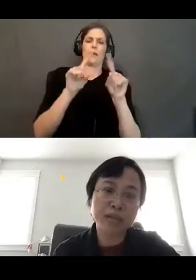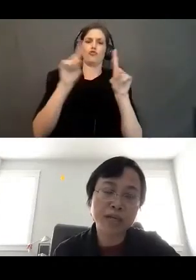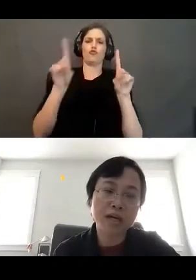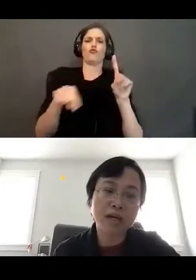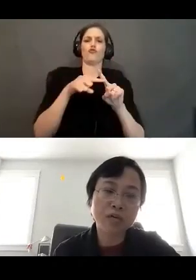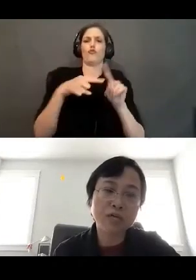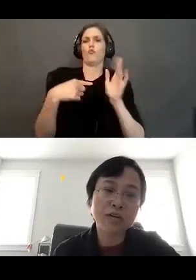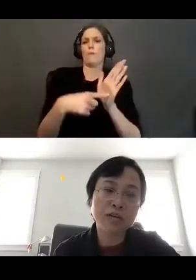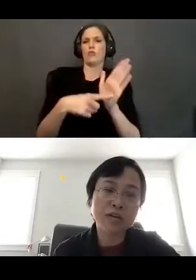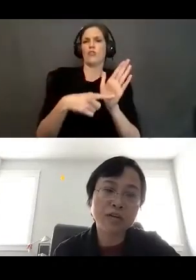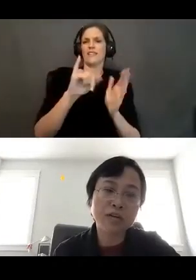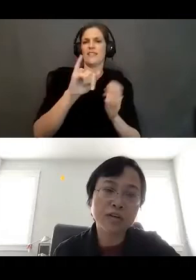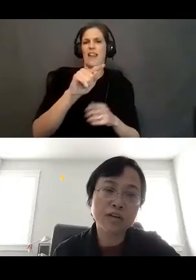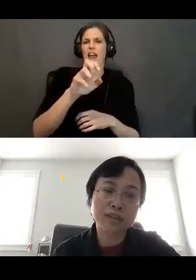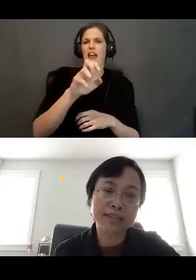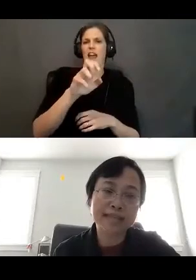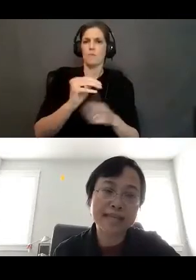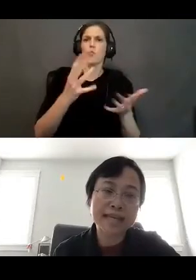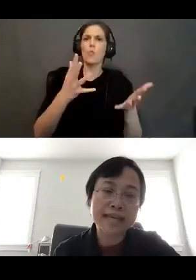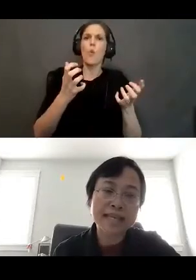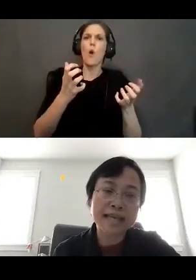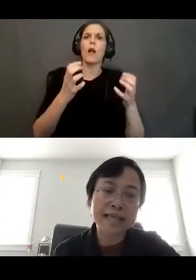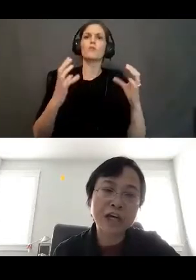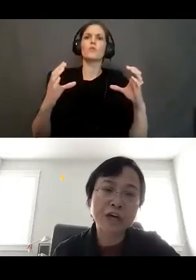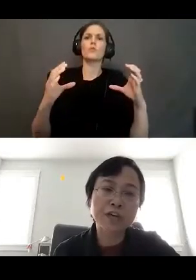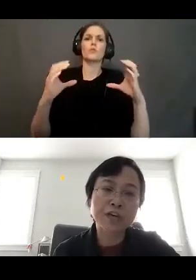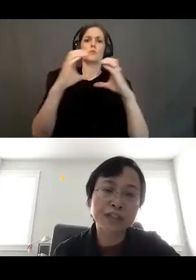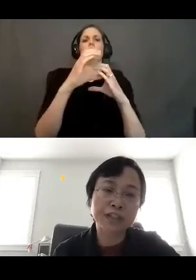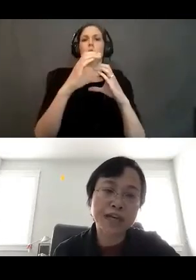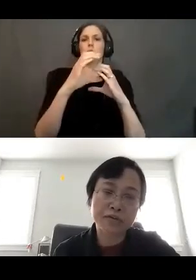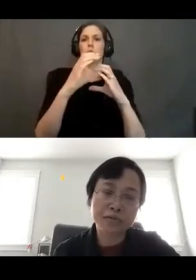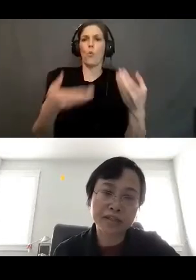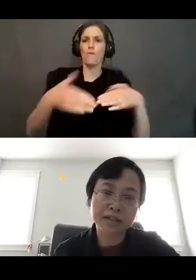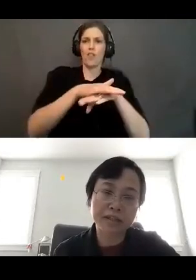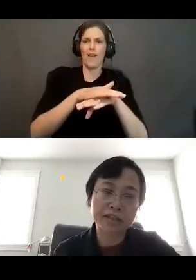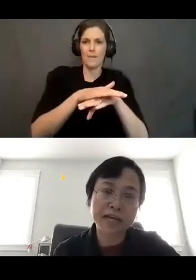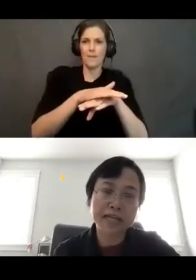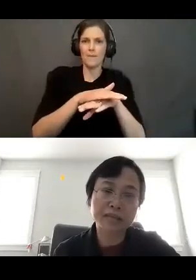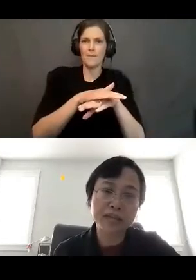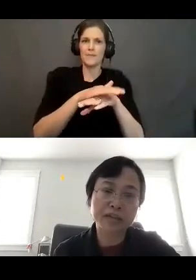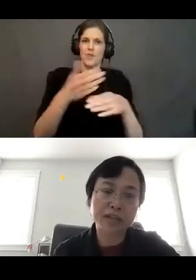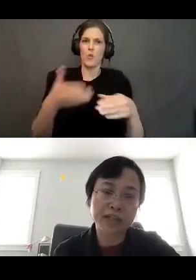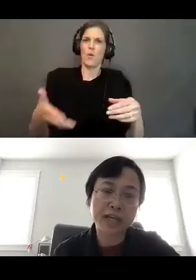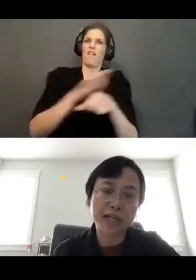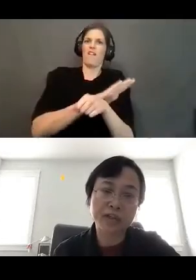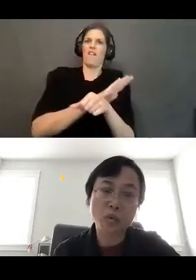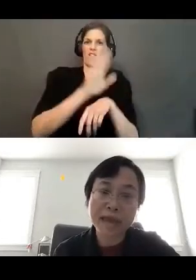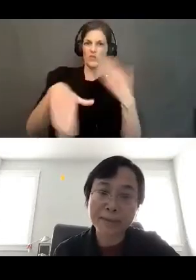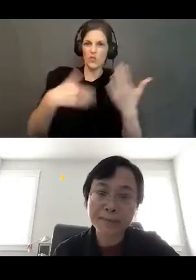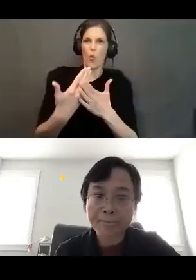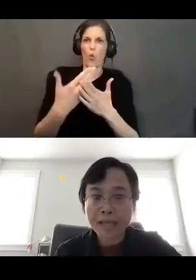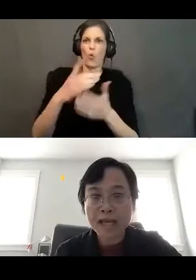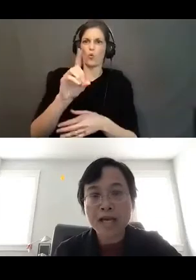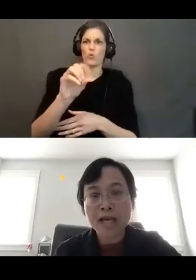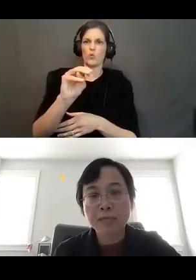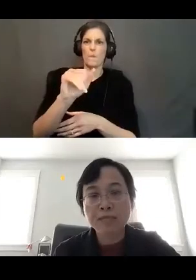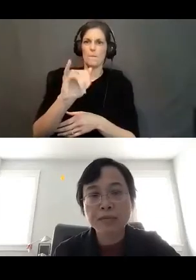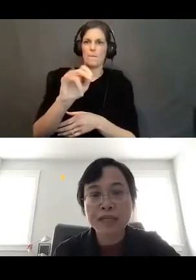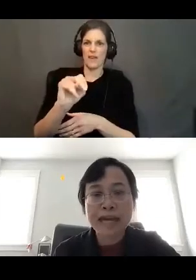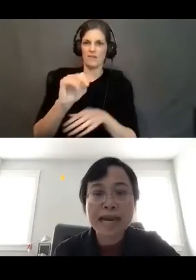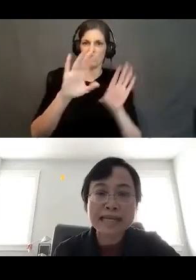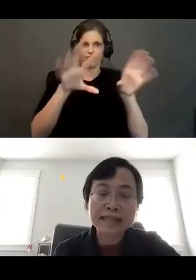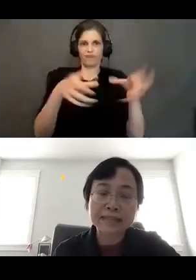be overlapping to a certain extent that they cover the entire range, entire space or entire domain.